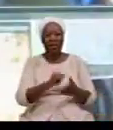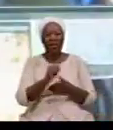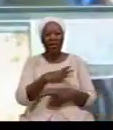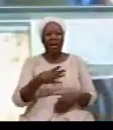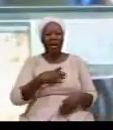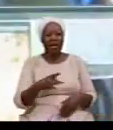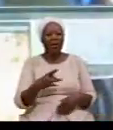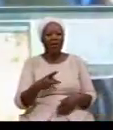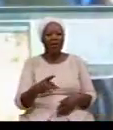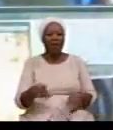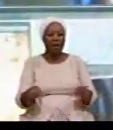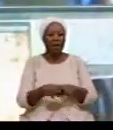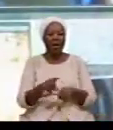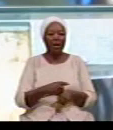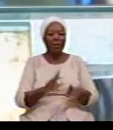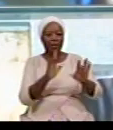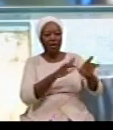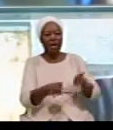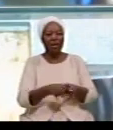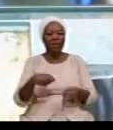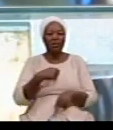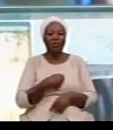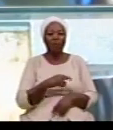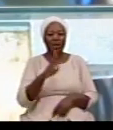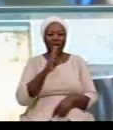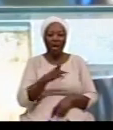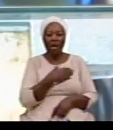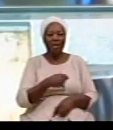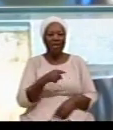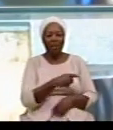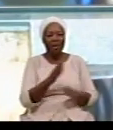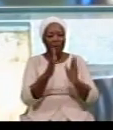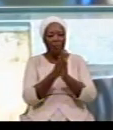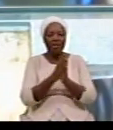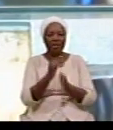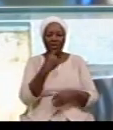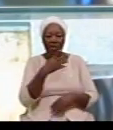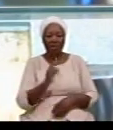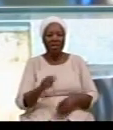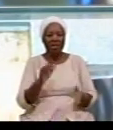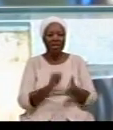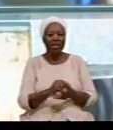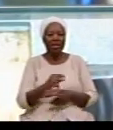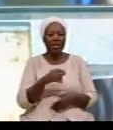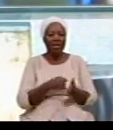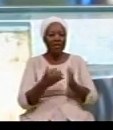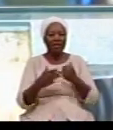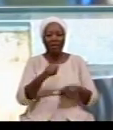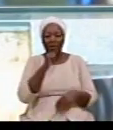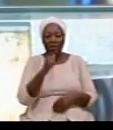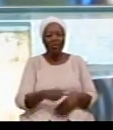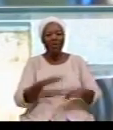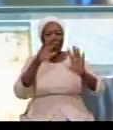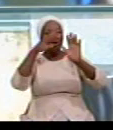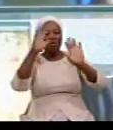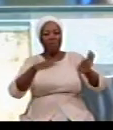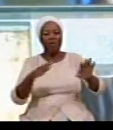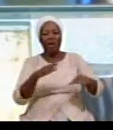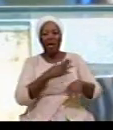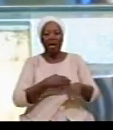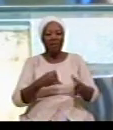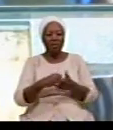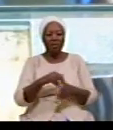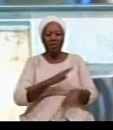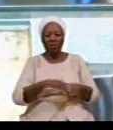are. And he prayed earnestly that it might not rain. And he drank not on the